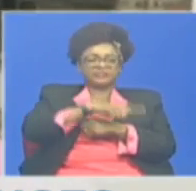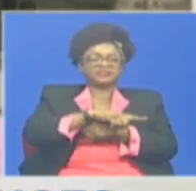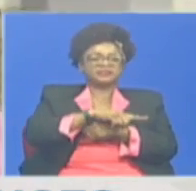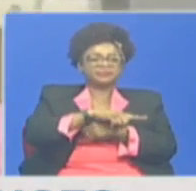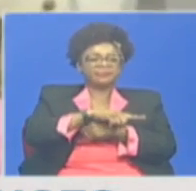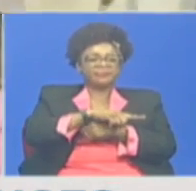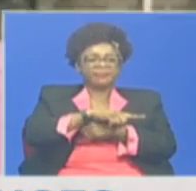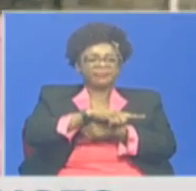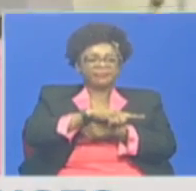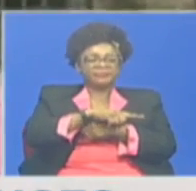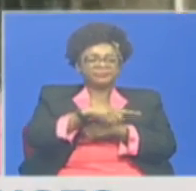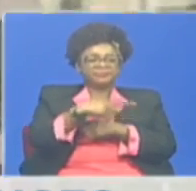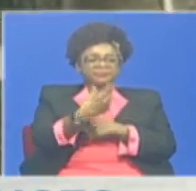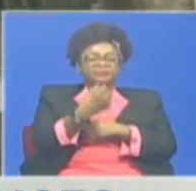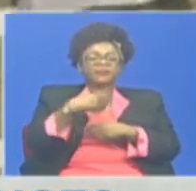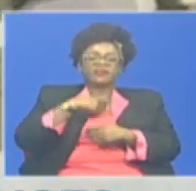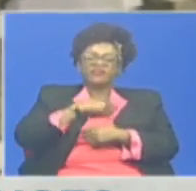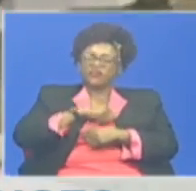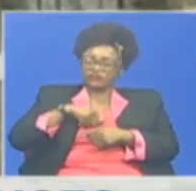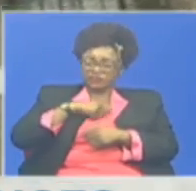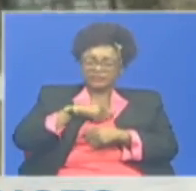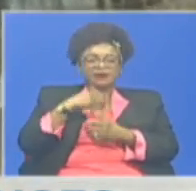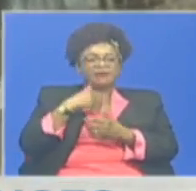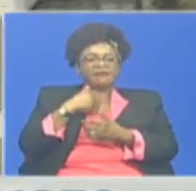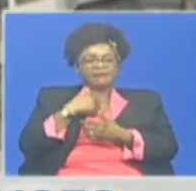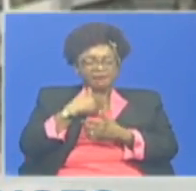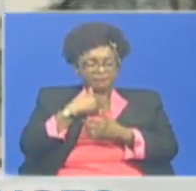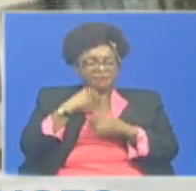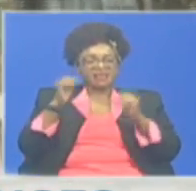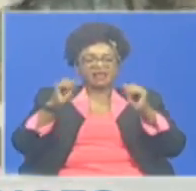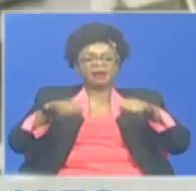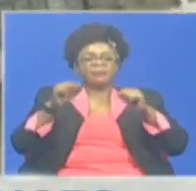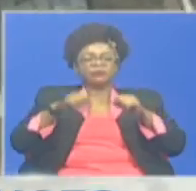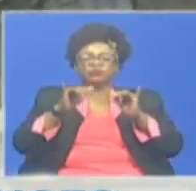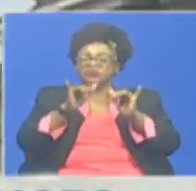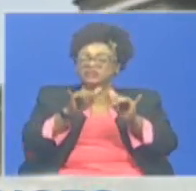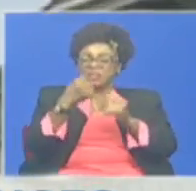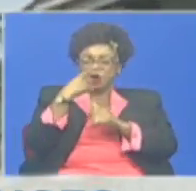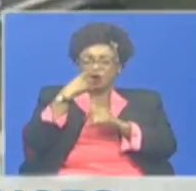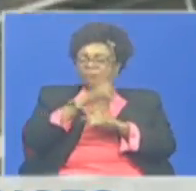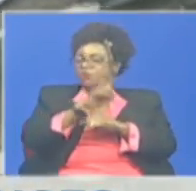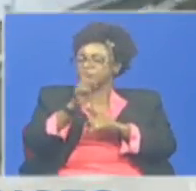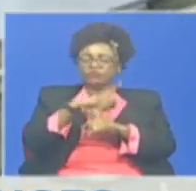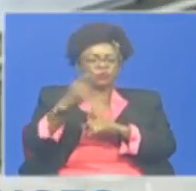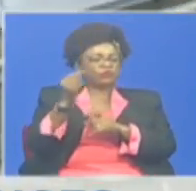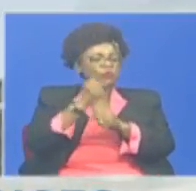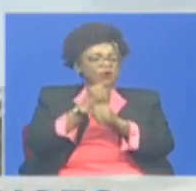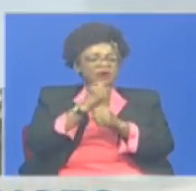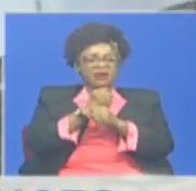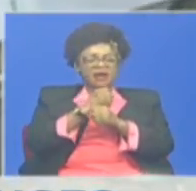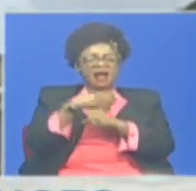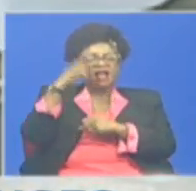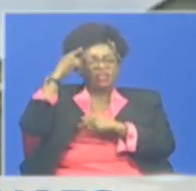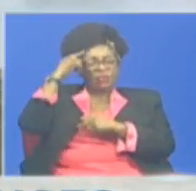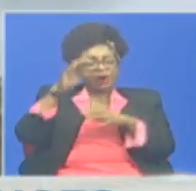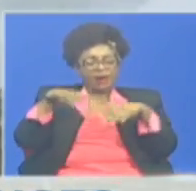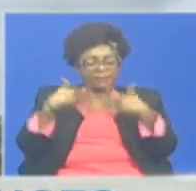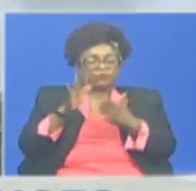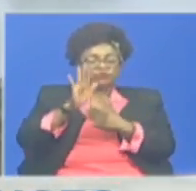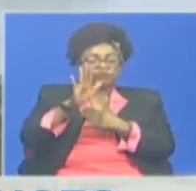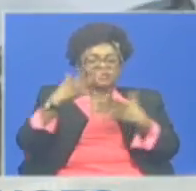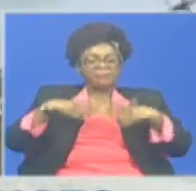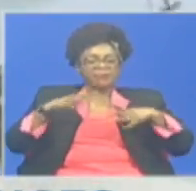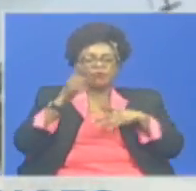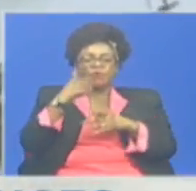and I'm fortunate enough to have the privilege of being able to stay home and not go to work. I thought about those people who may